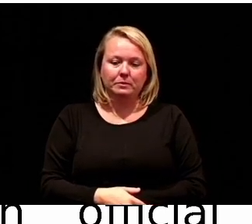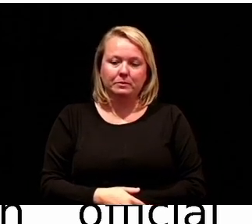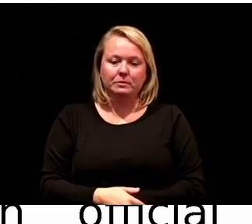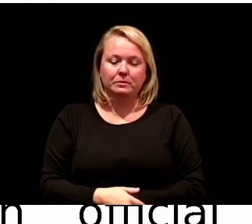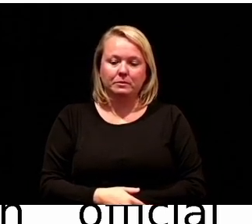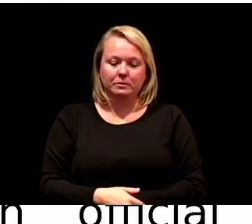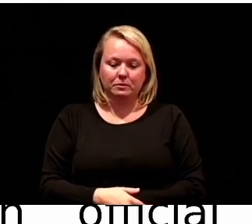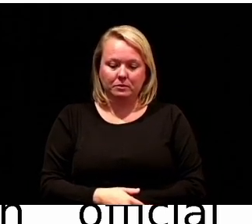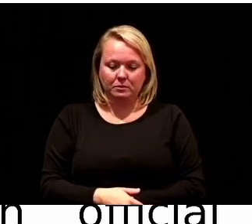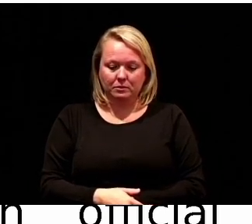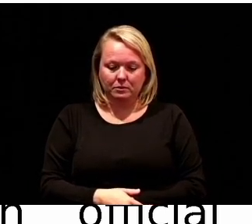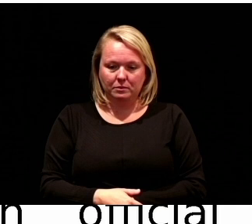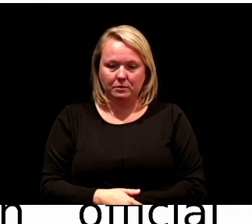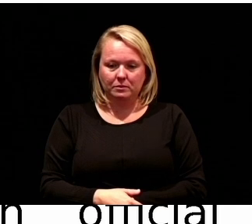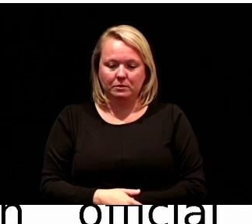sorry.